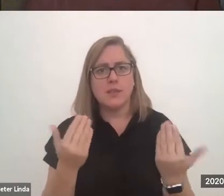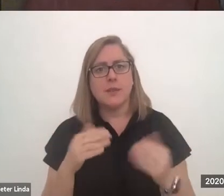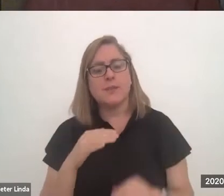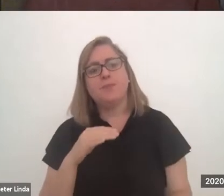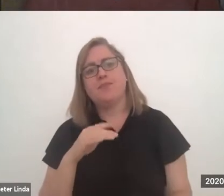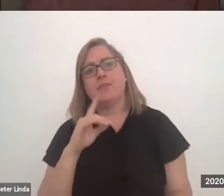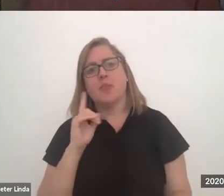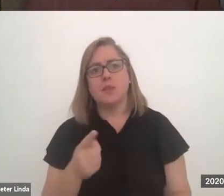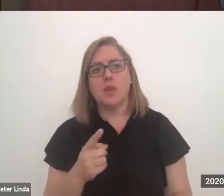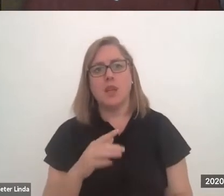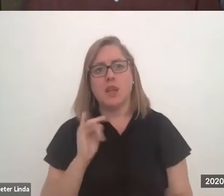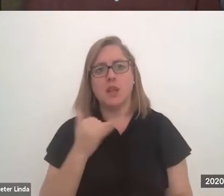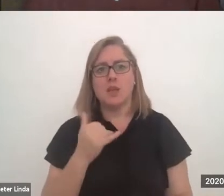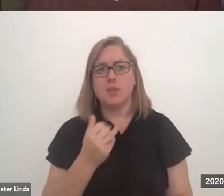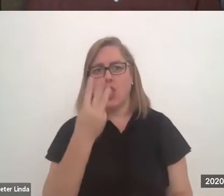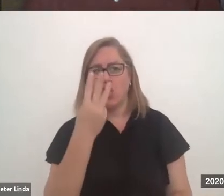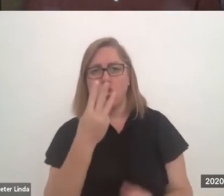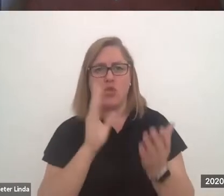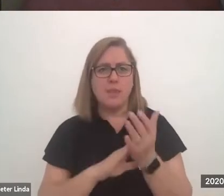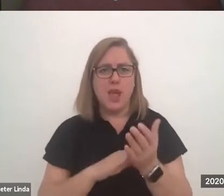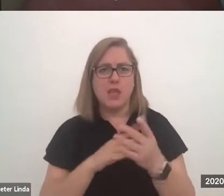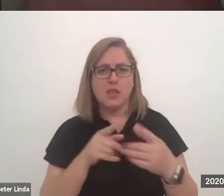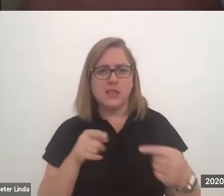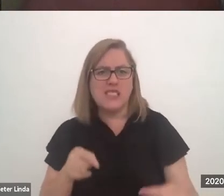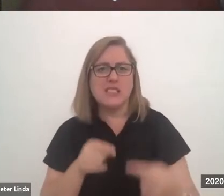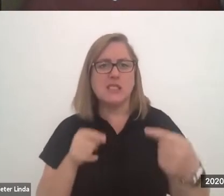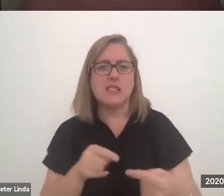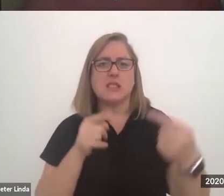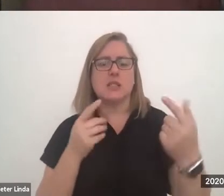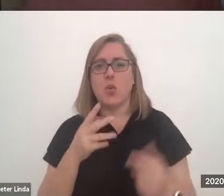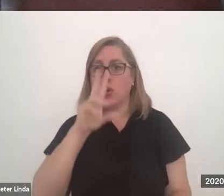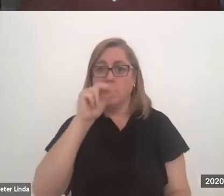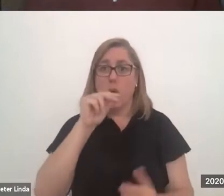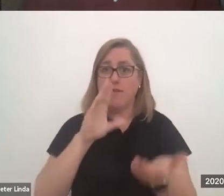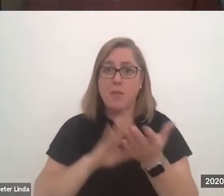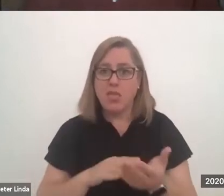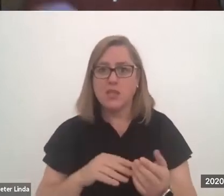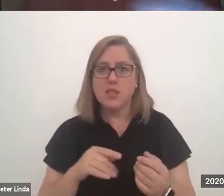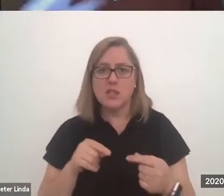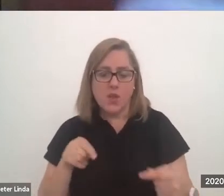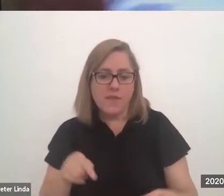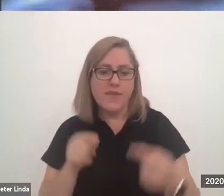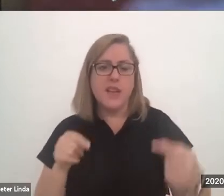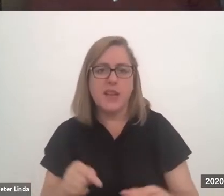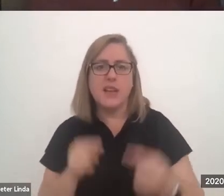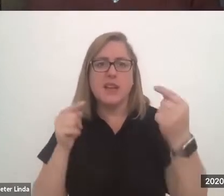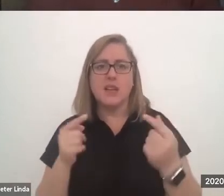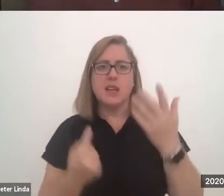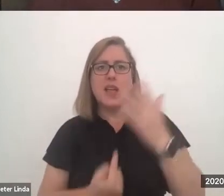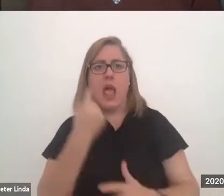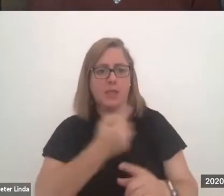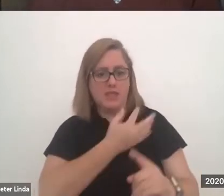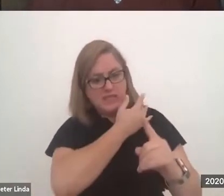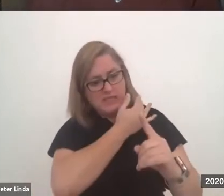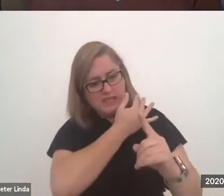be 3 months of agitation or even 12 months of agitation that's kind of happened behind